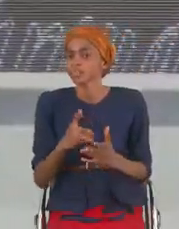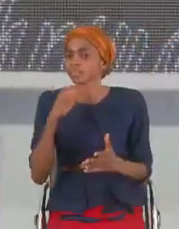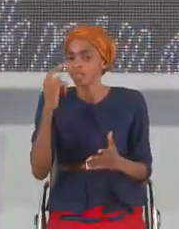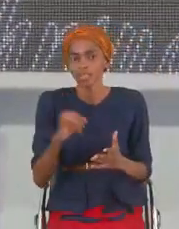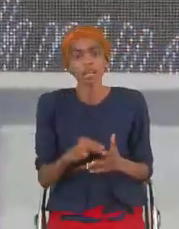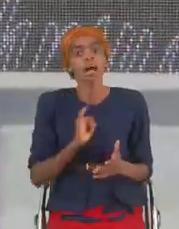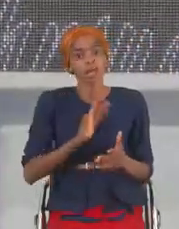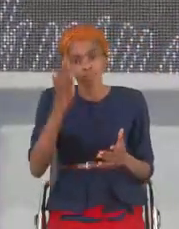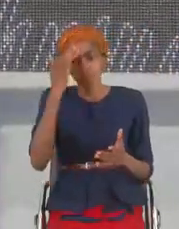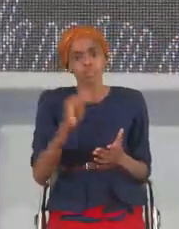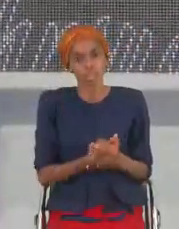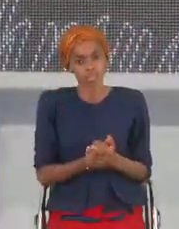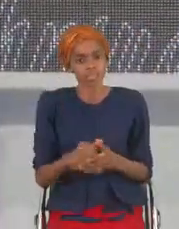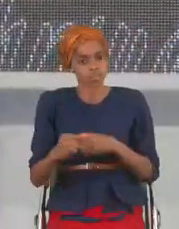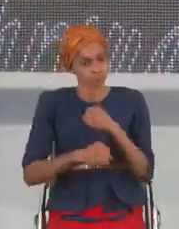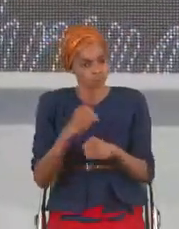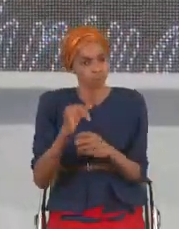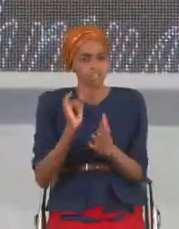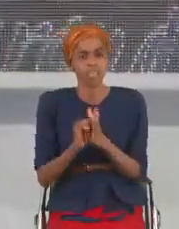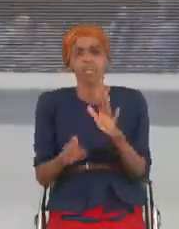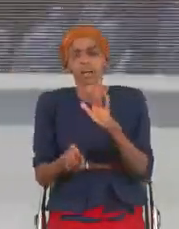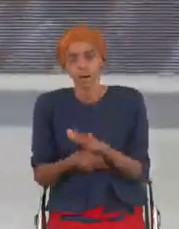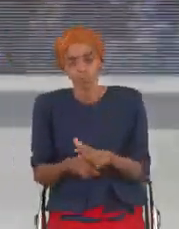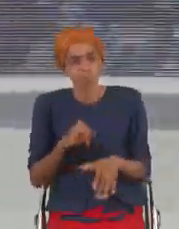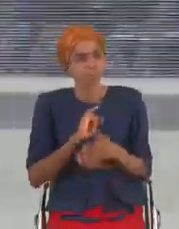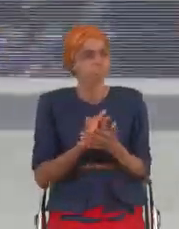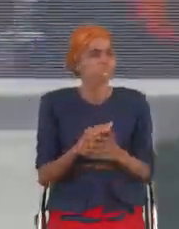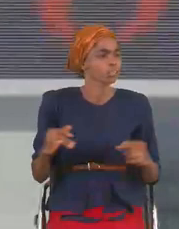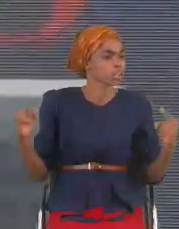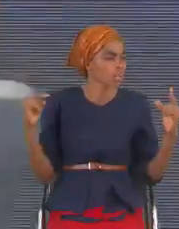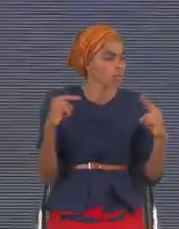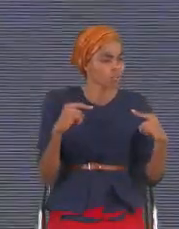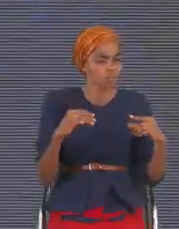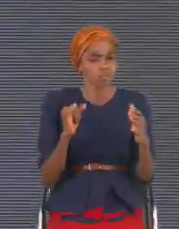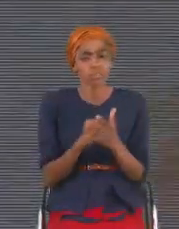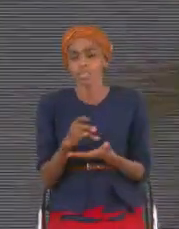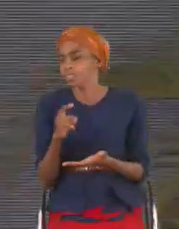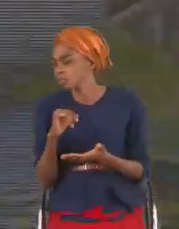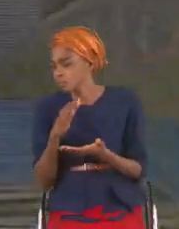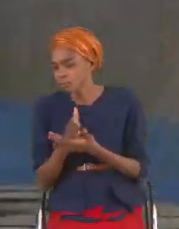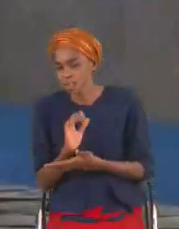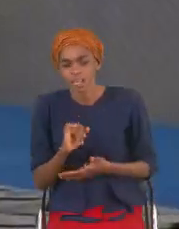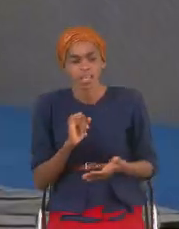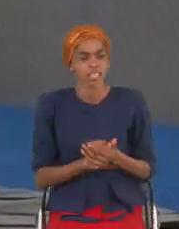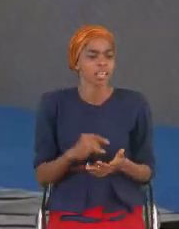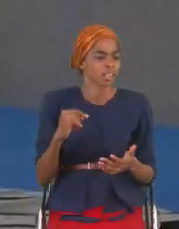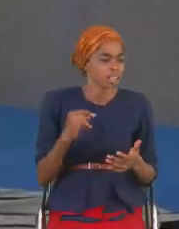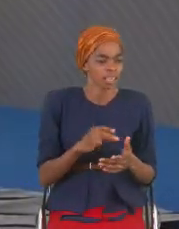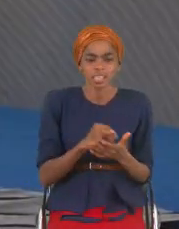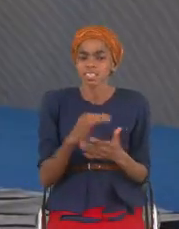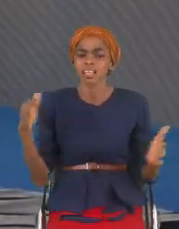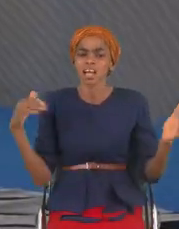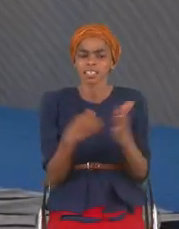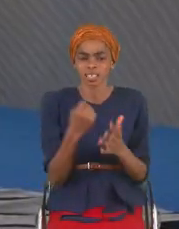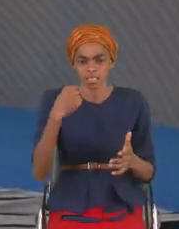suffering, I know that's pressure, I know that's opposition, I know that's not right, I know that's against me, but all